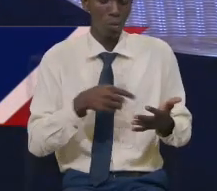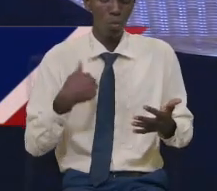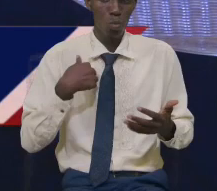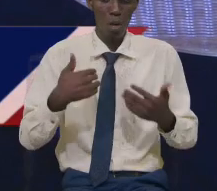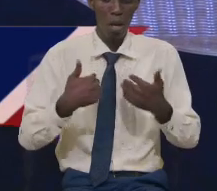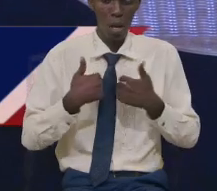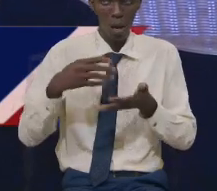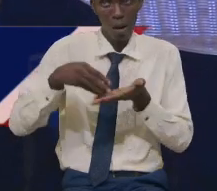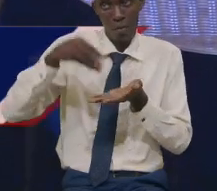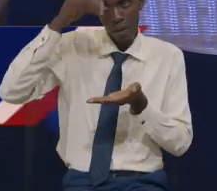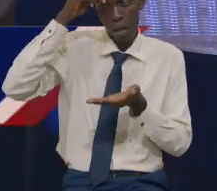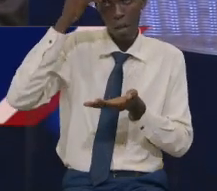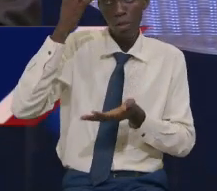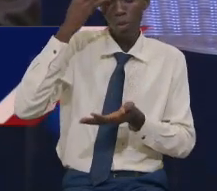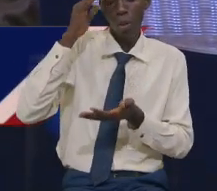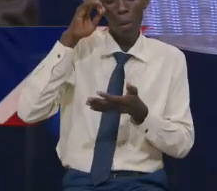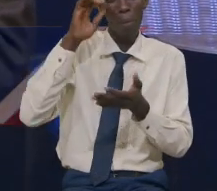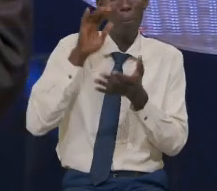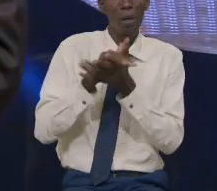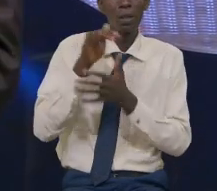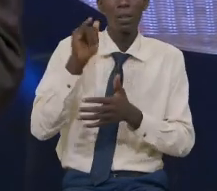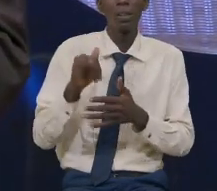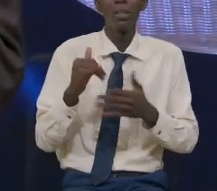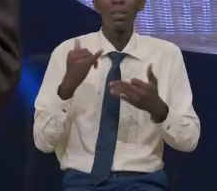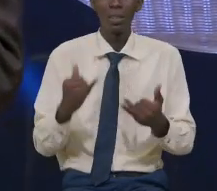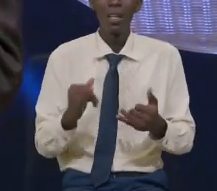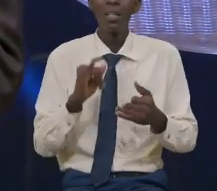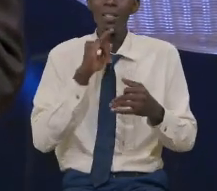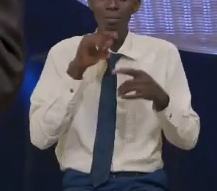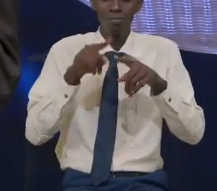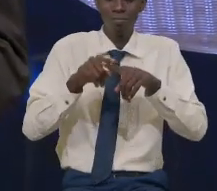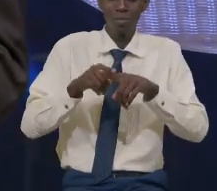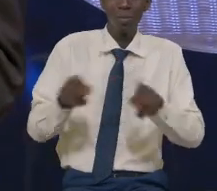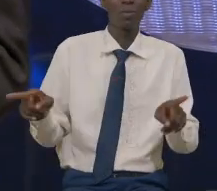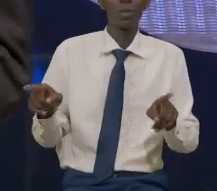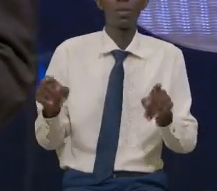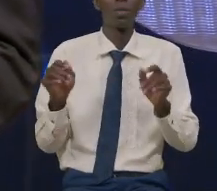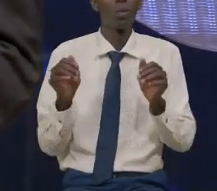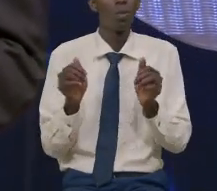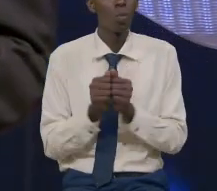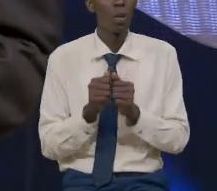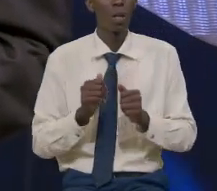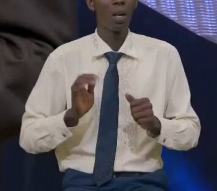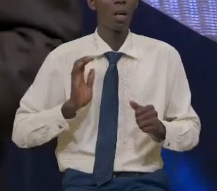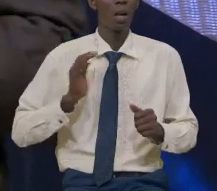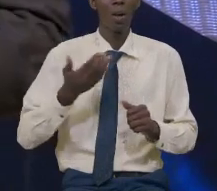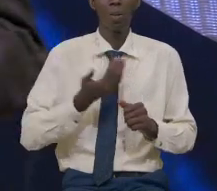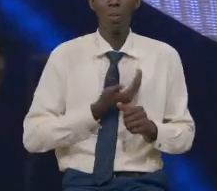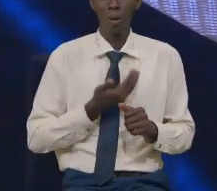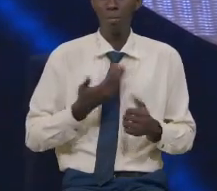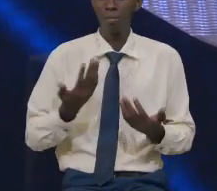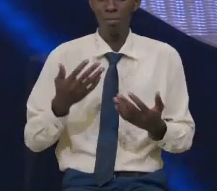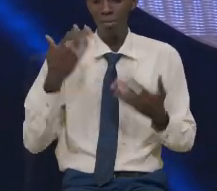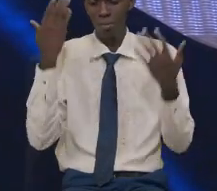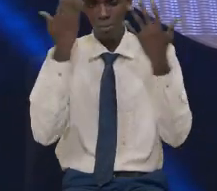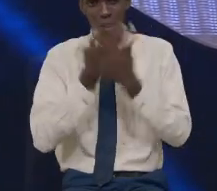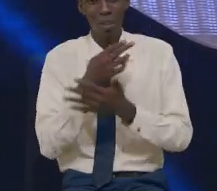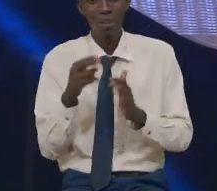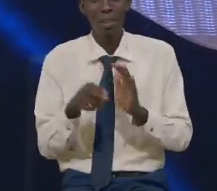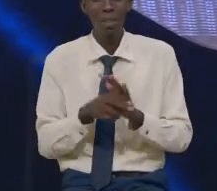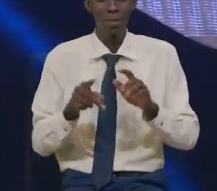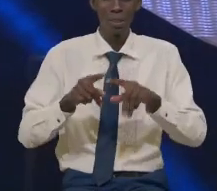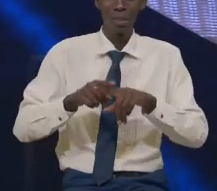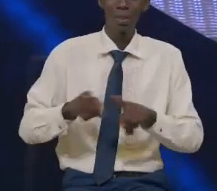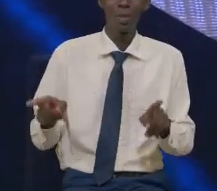we have believed, when it contradicts our weakness, when it contradicts our darkness, when it contradicts